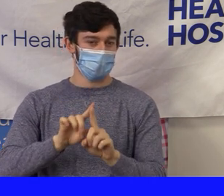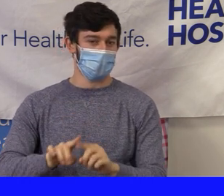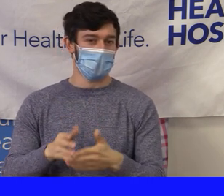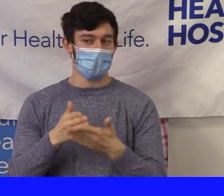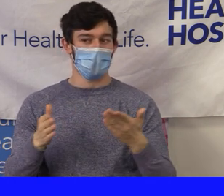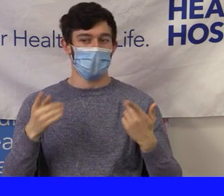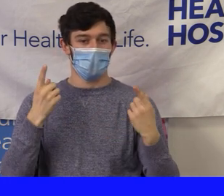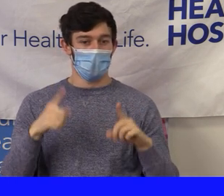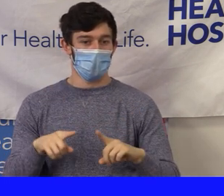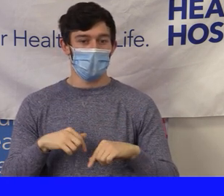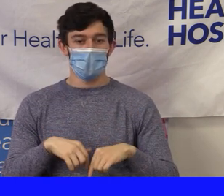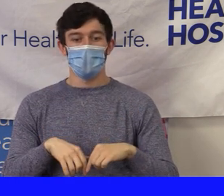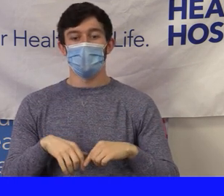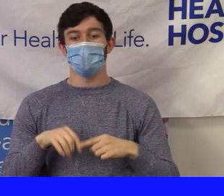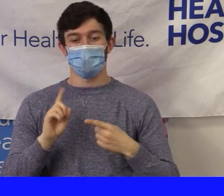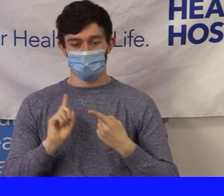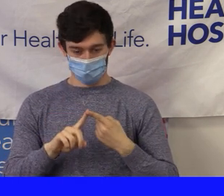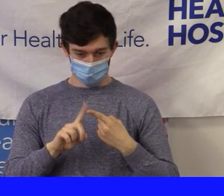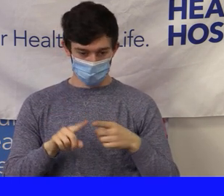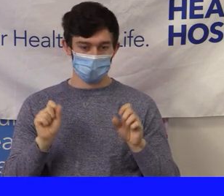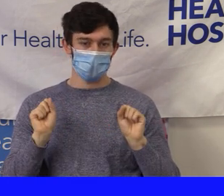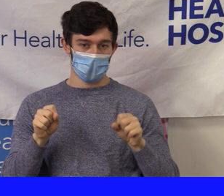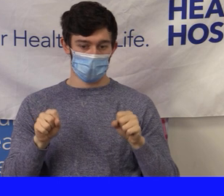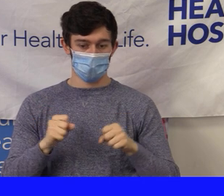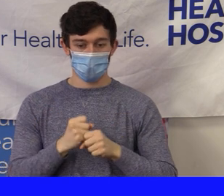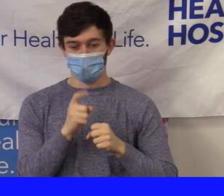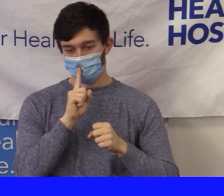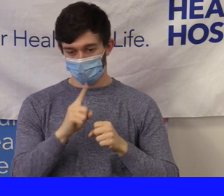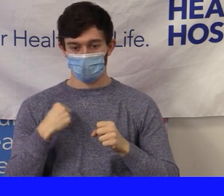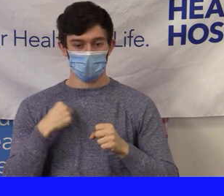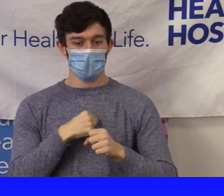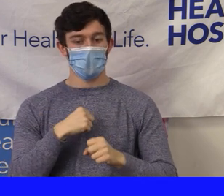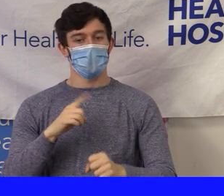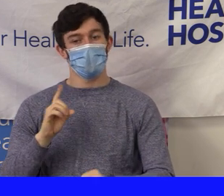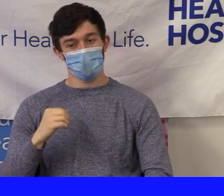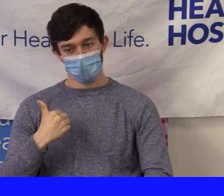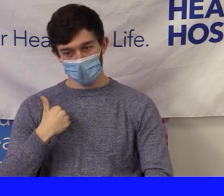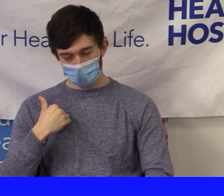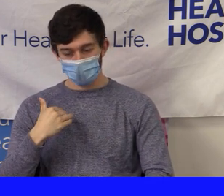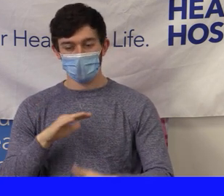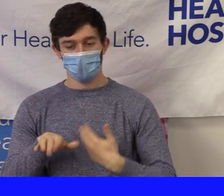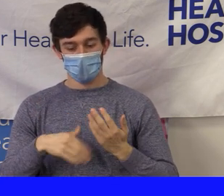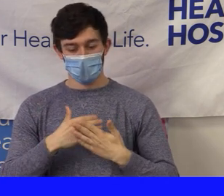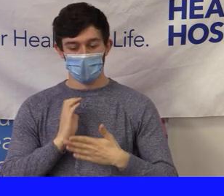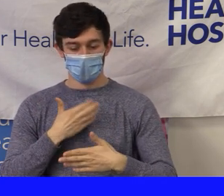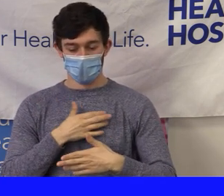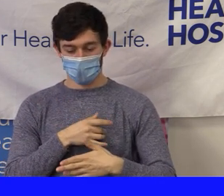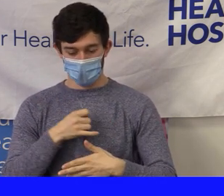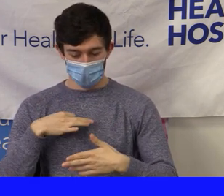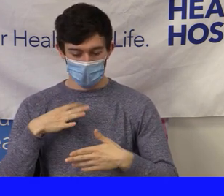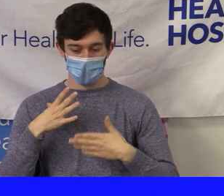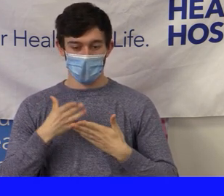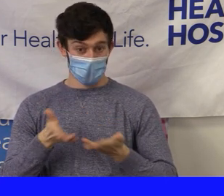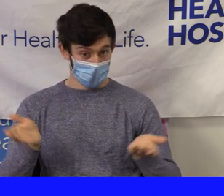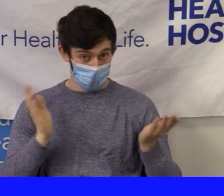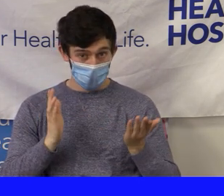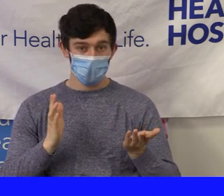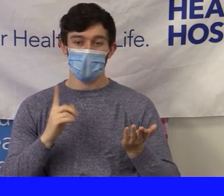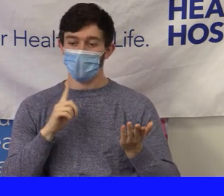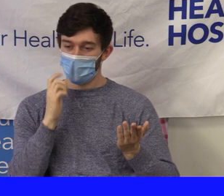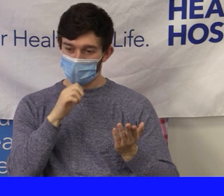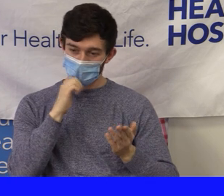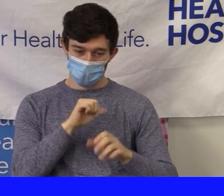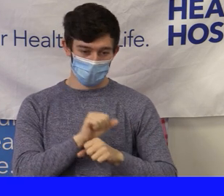here, that the ability to assure that we do have all of our staffing there, the